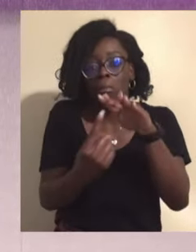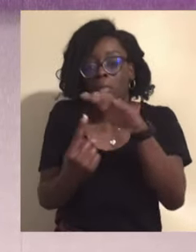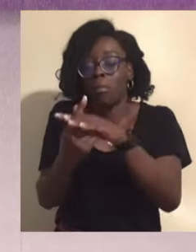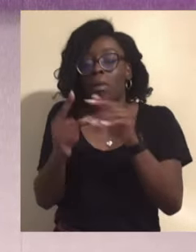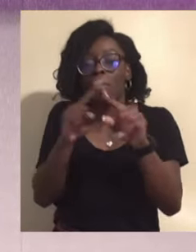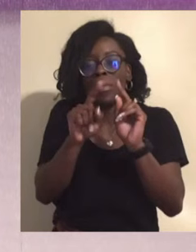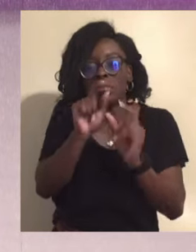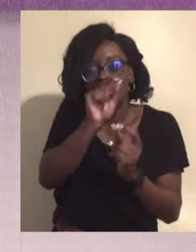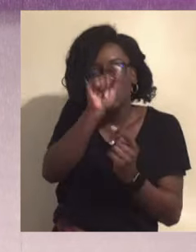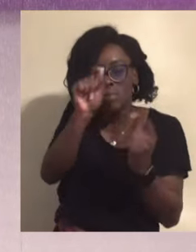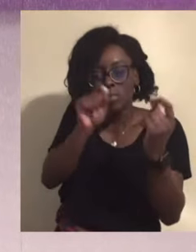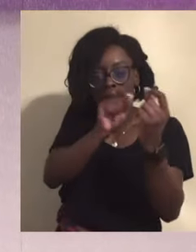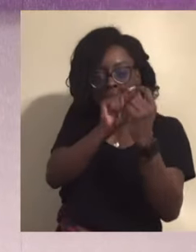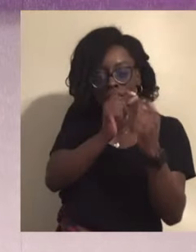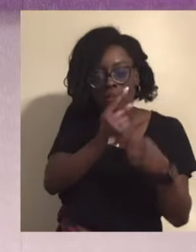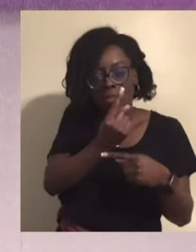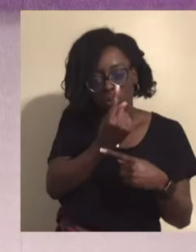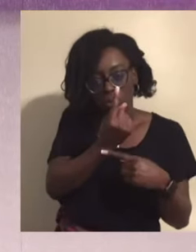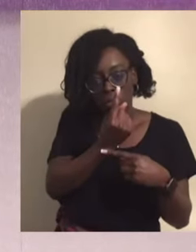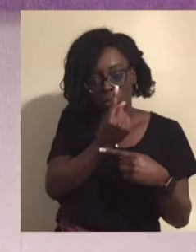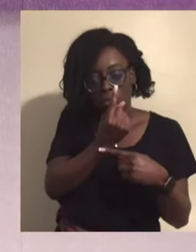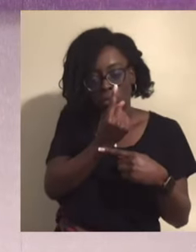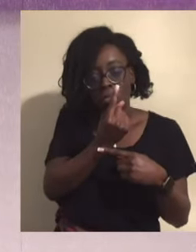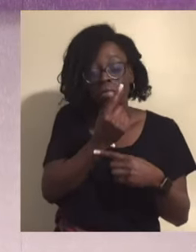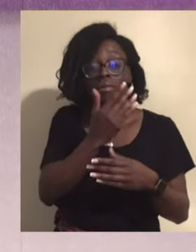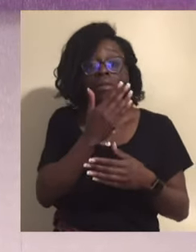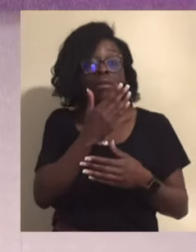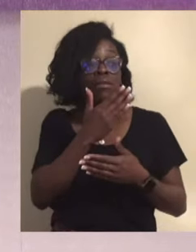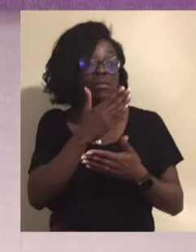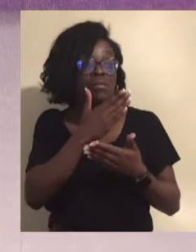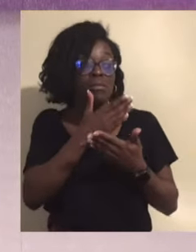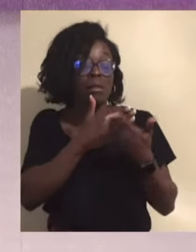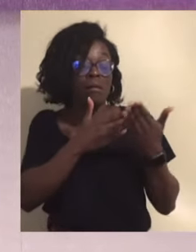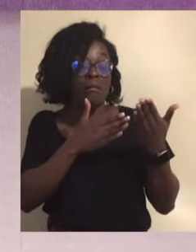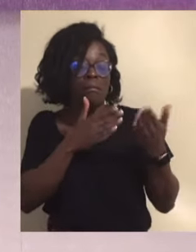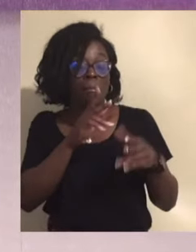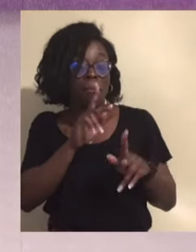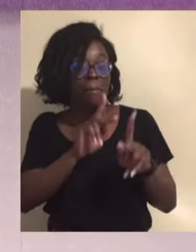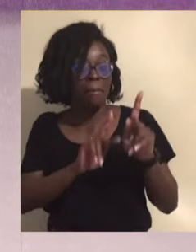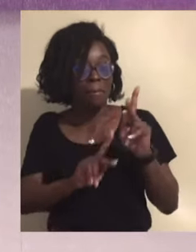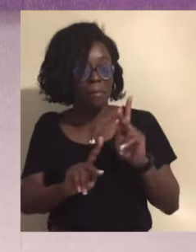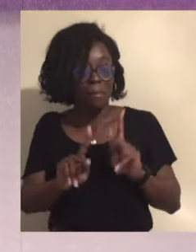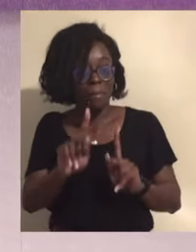are some people who are in sowing season.